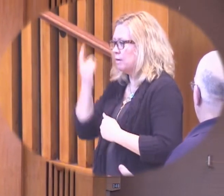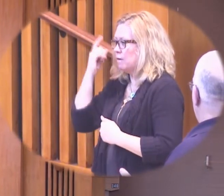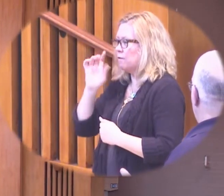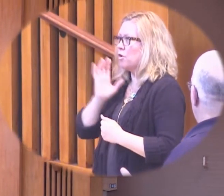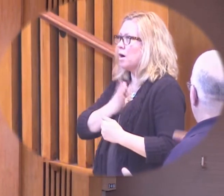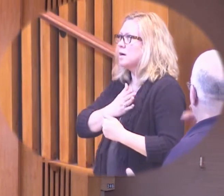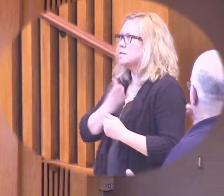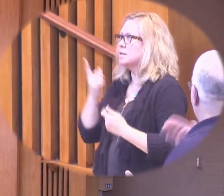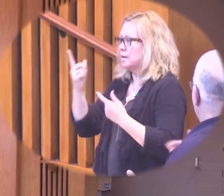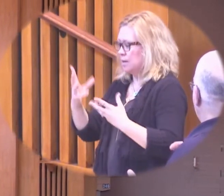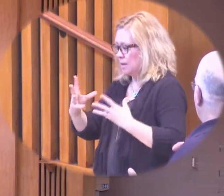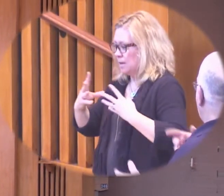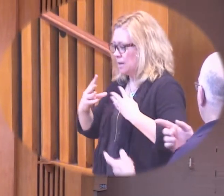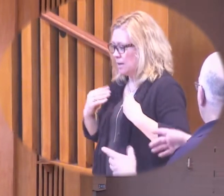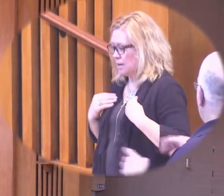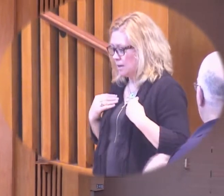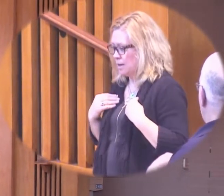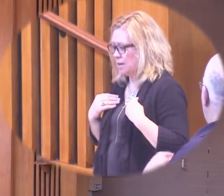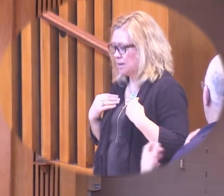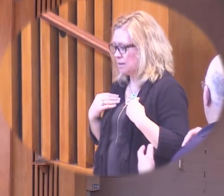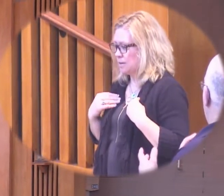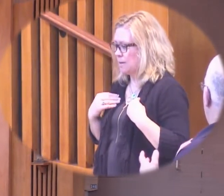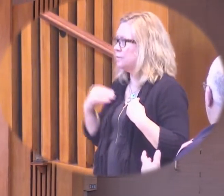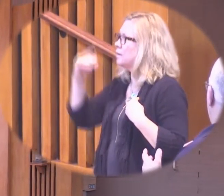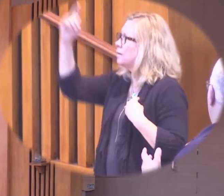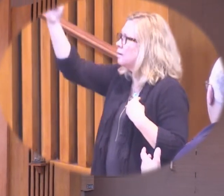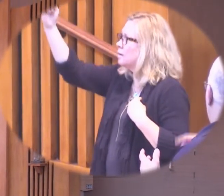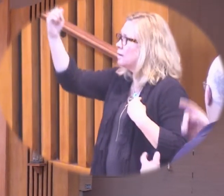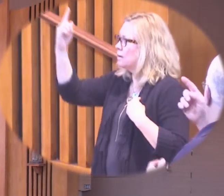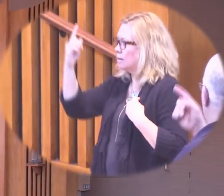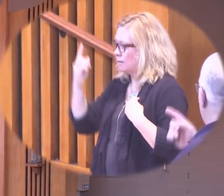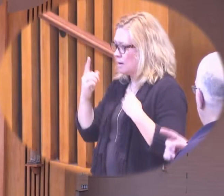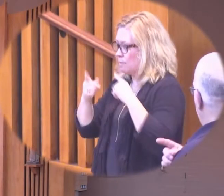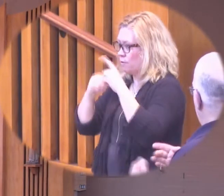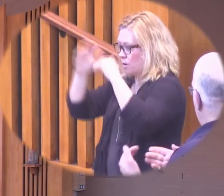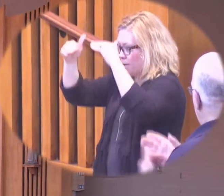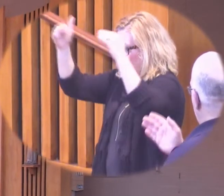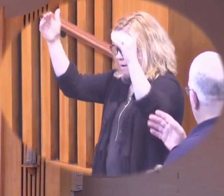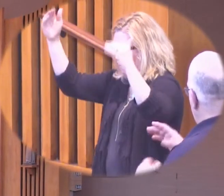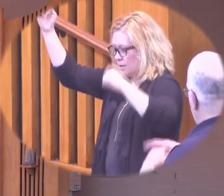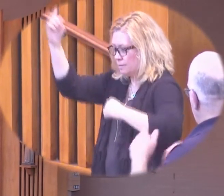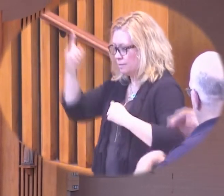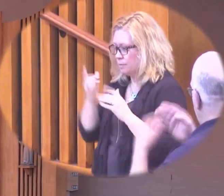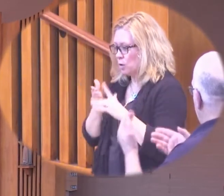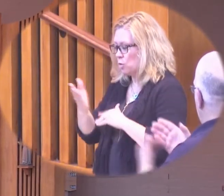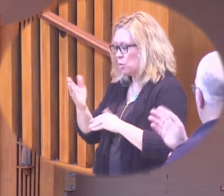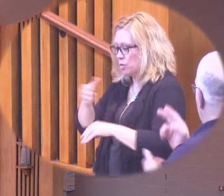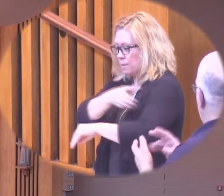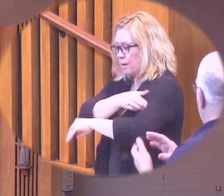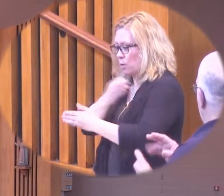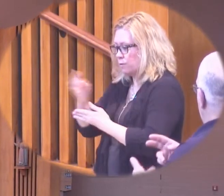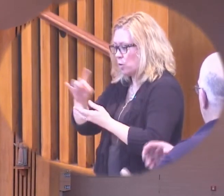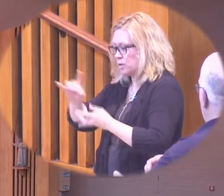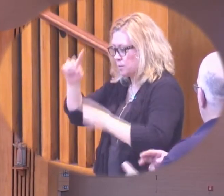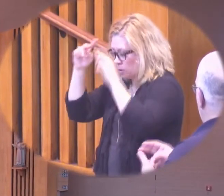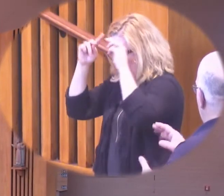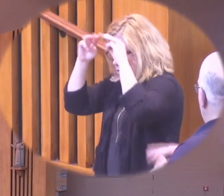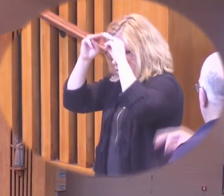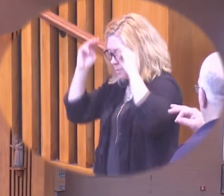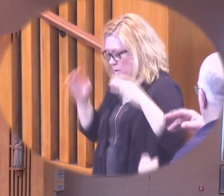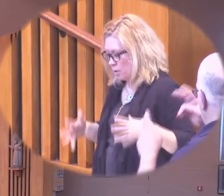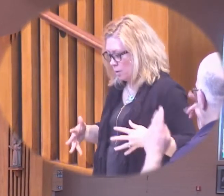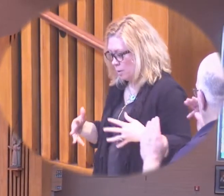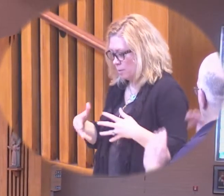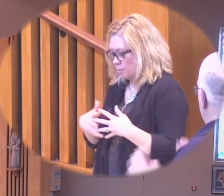us men and for our salvation, he came down from heaven. By the Holy Spirit was incarnate of the